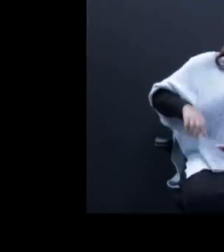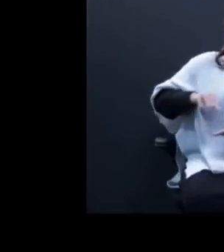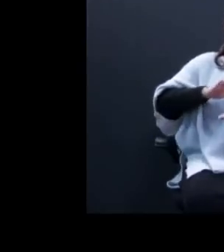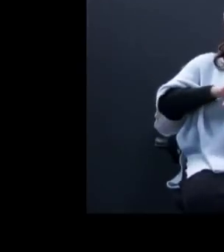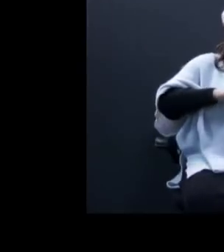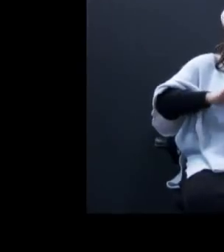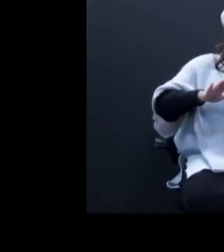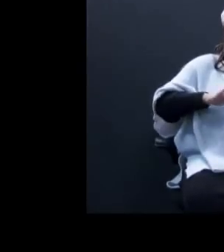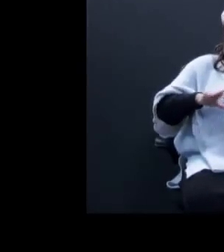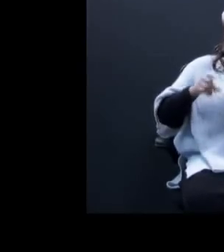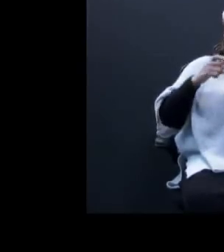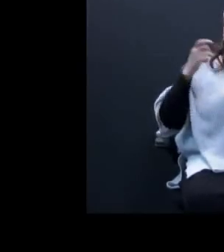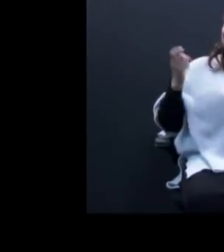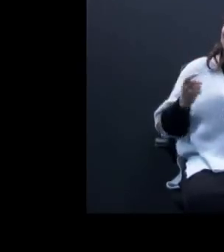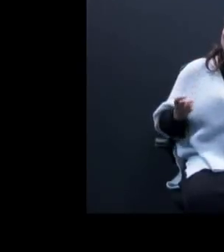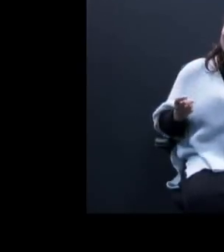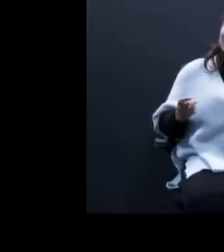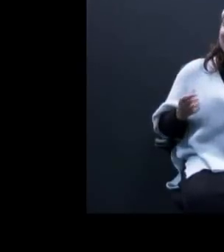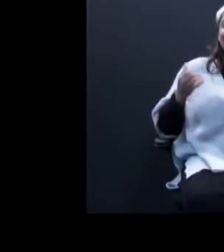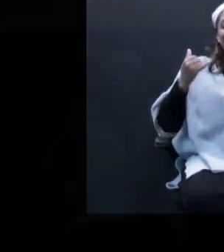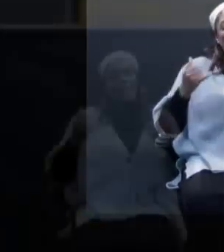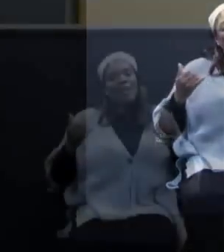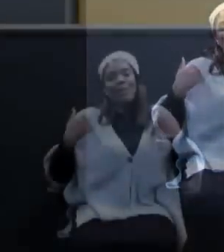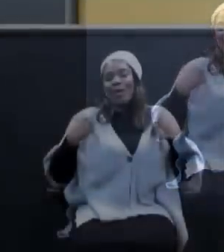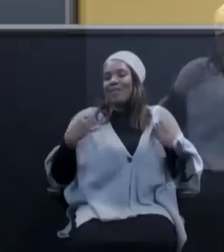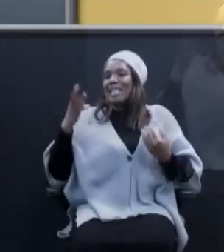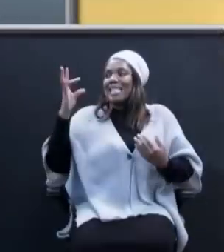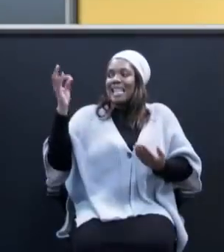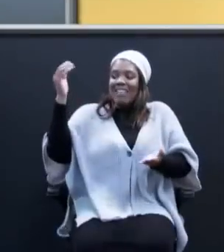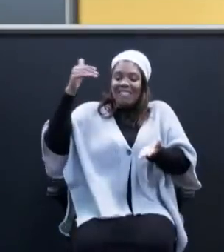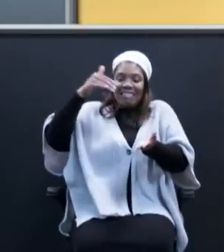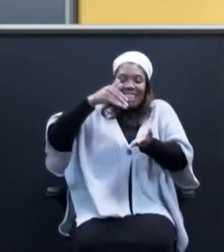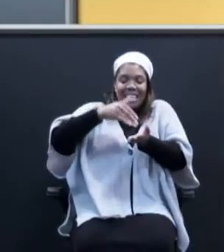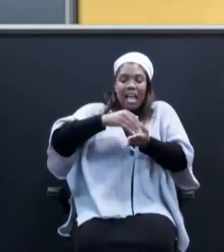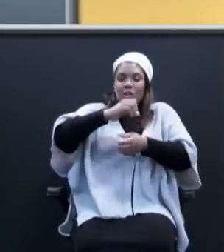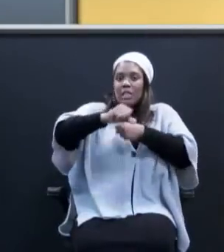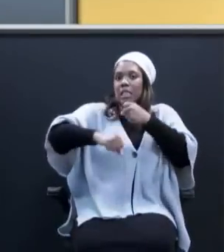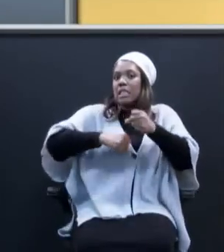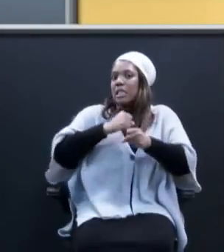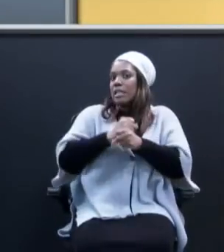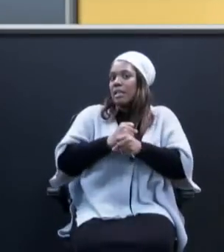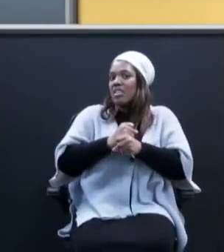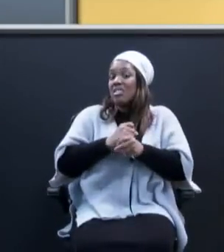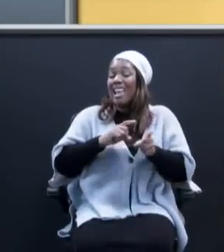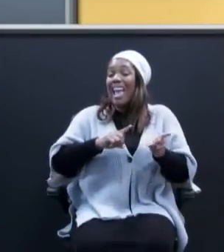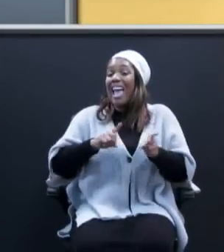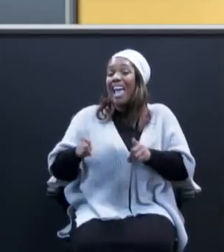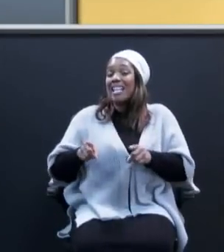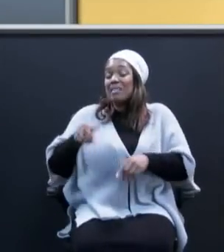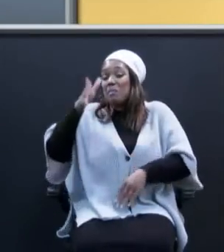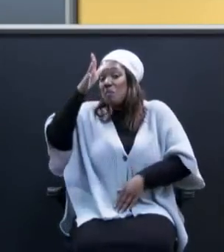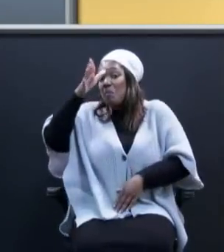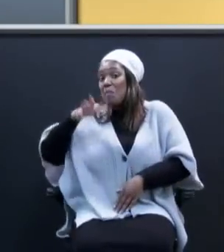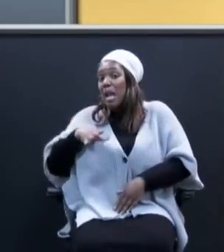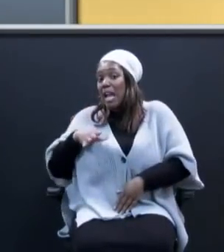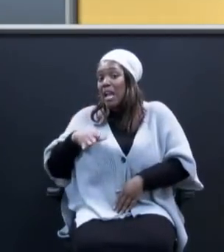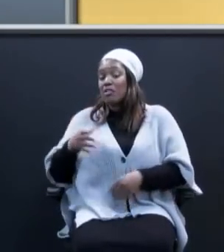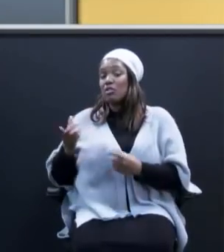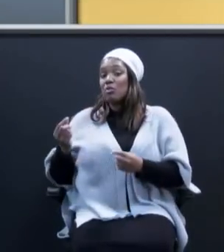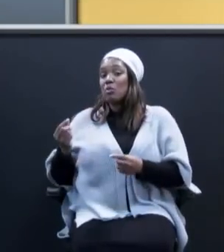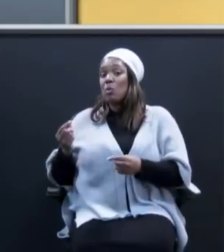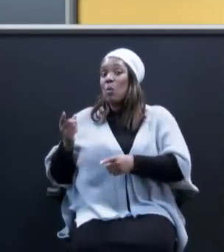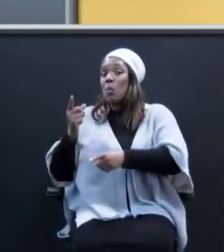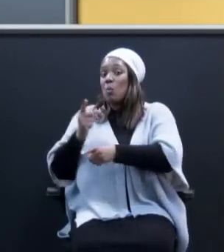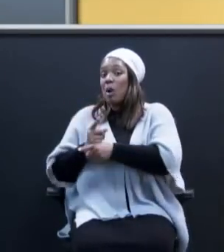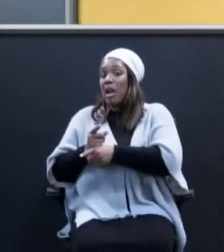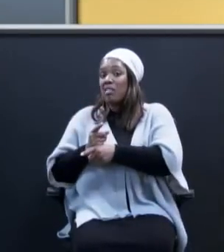said, now you still got 7,000 years to get this thing right. So you got to get it right, because if you don't, you